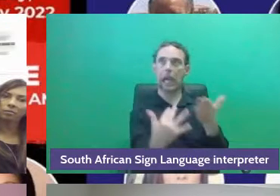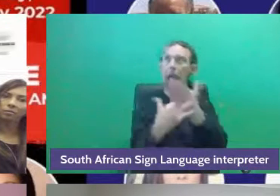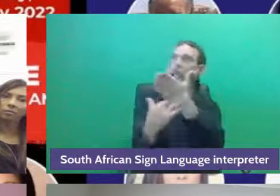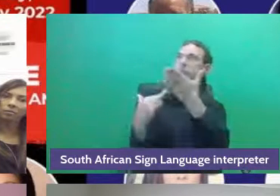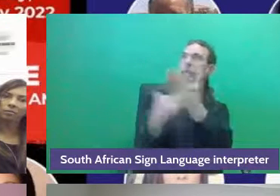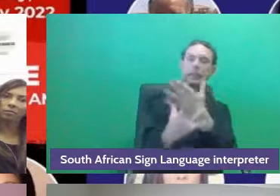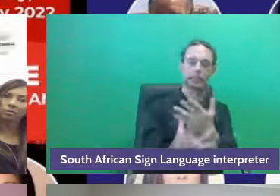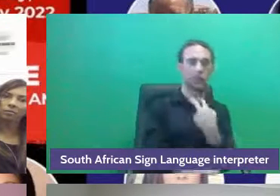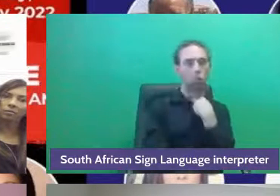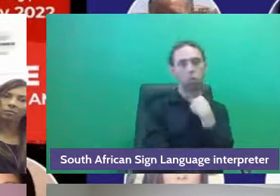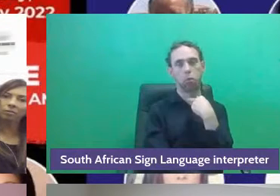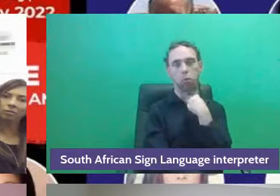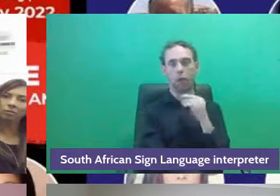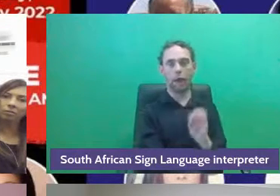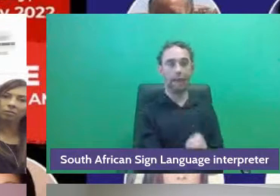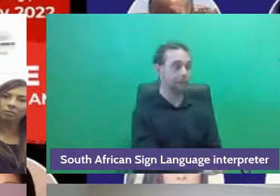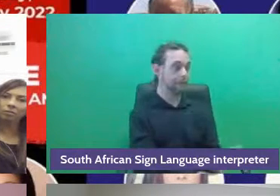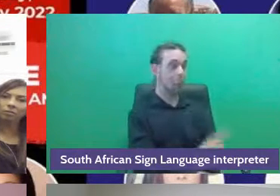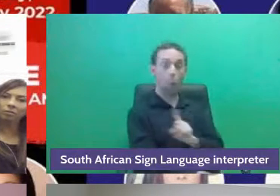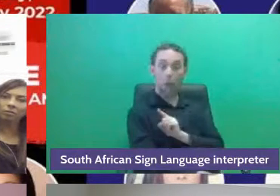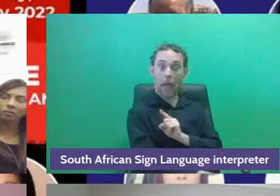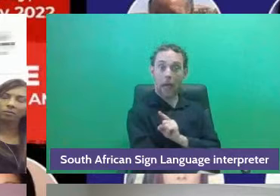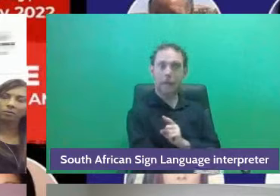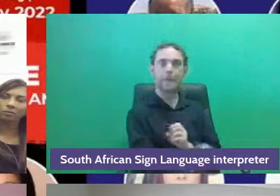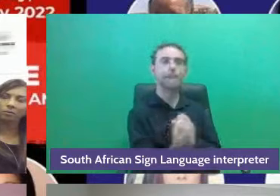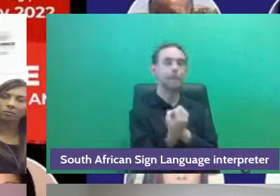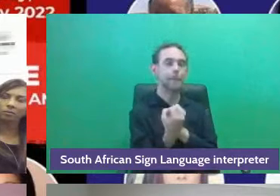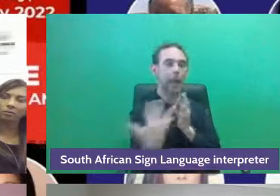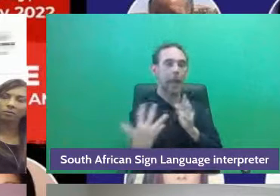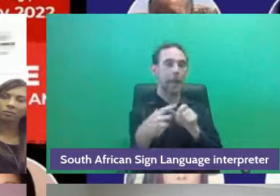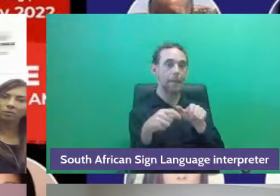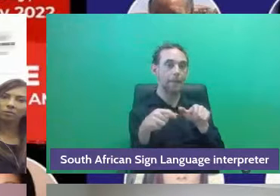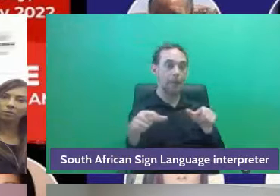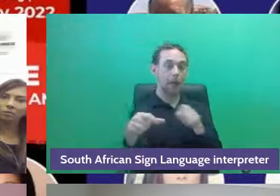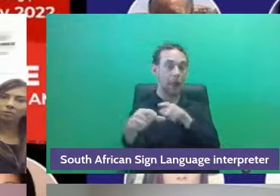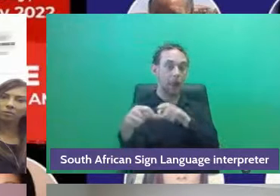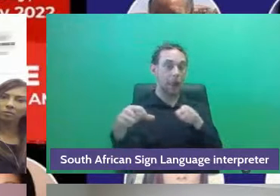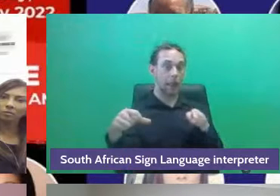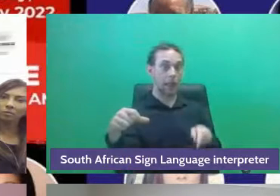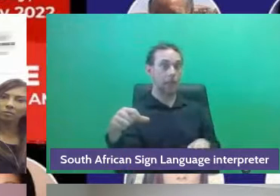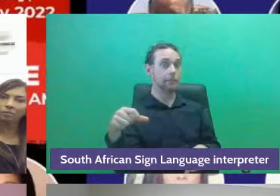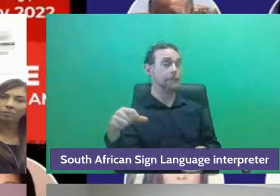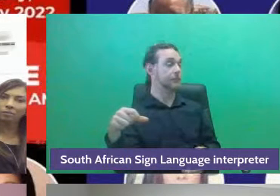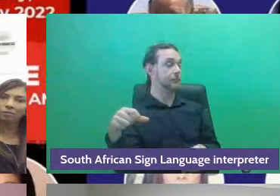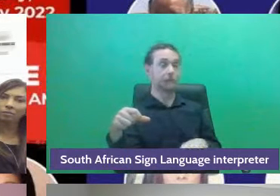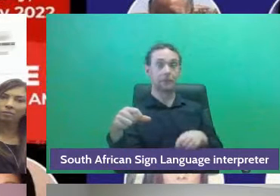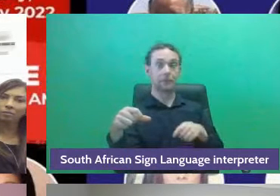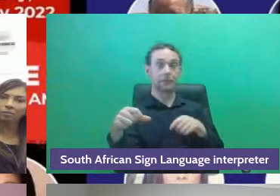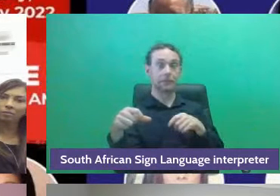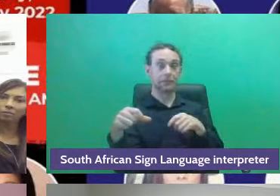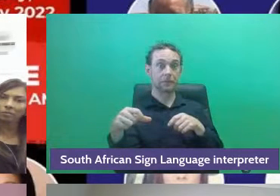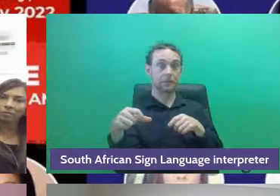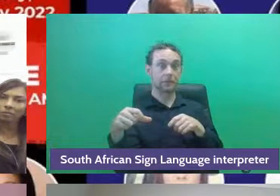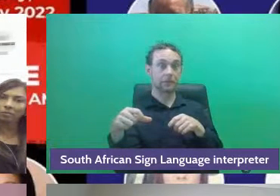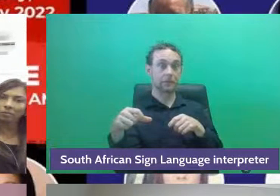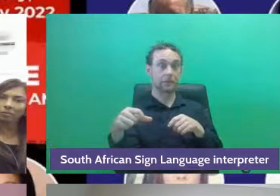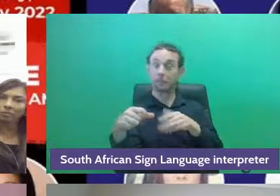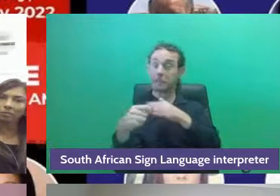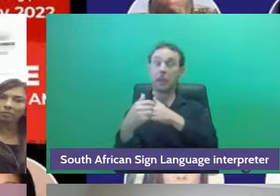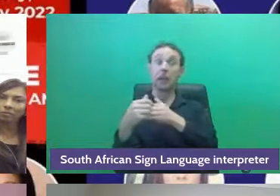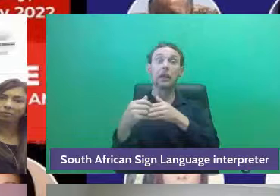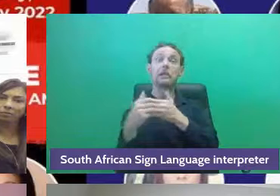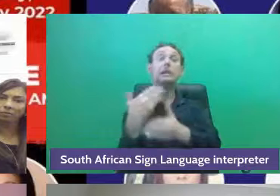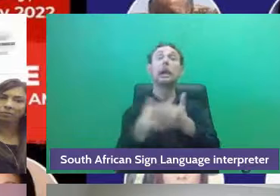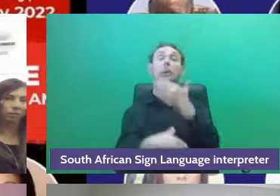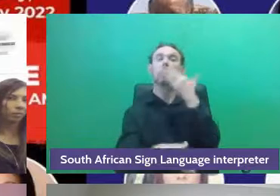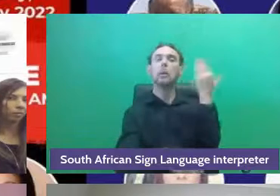one of the belief that people with disabilities, or in this instance, women with disabilities, should not be engaging in any